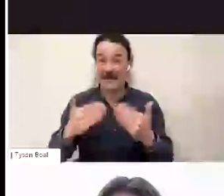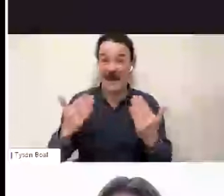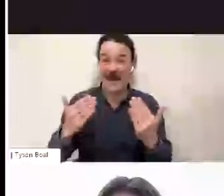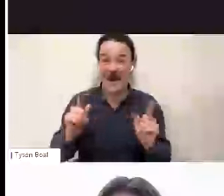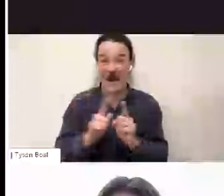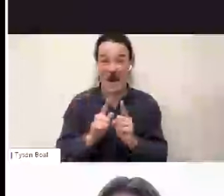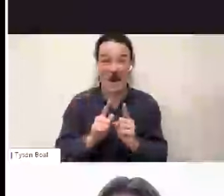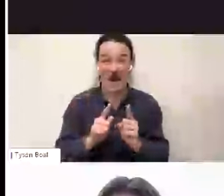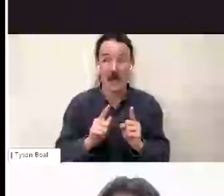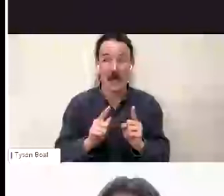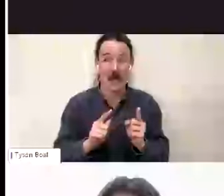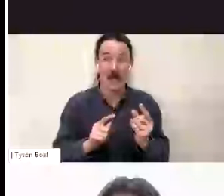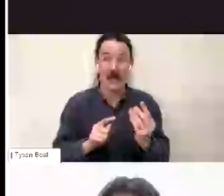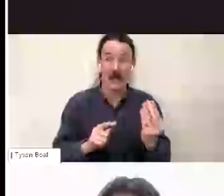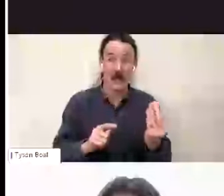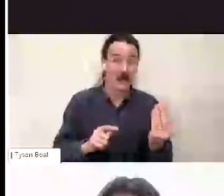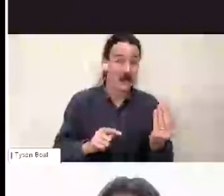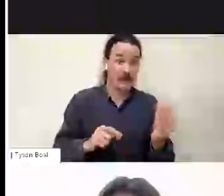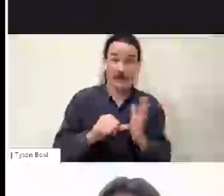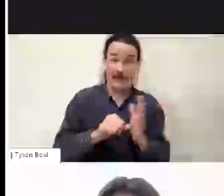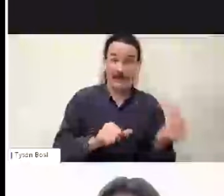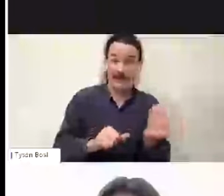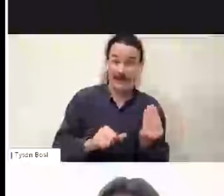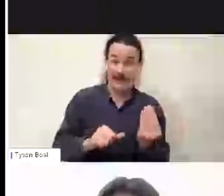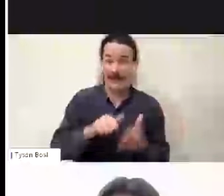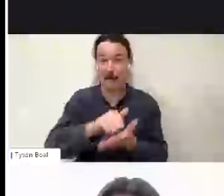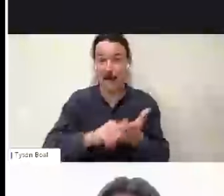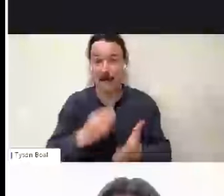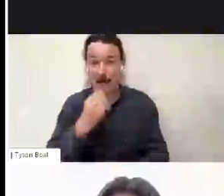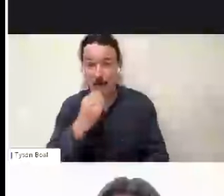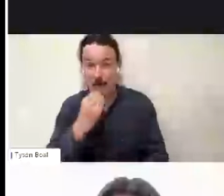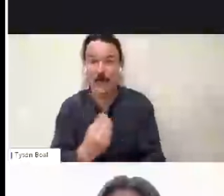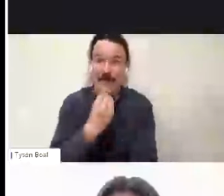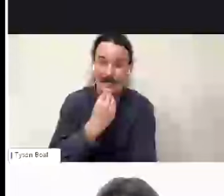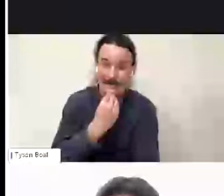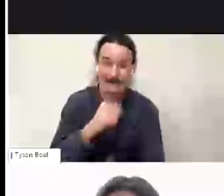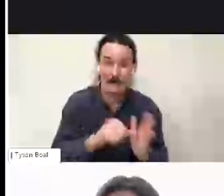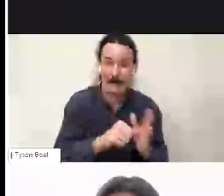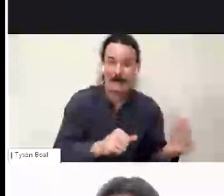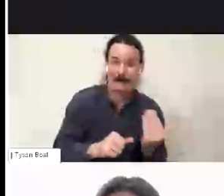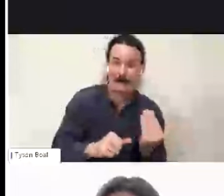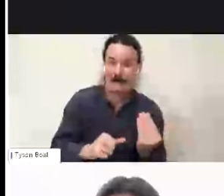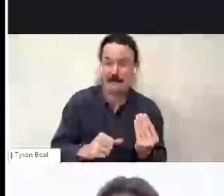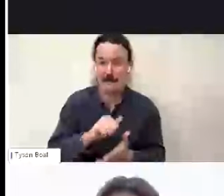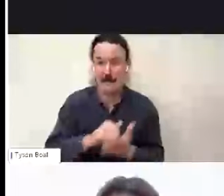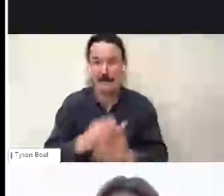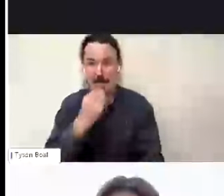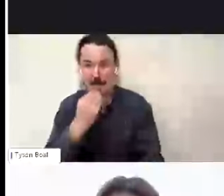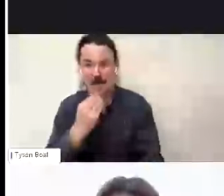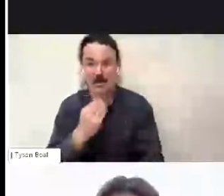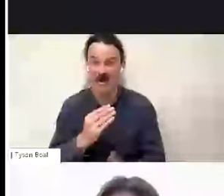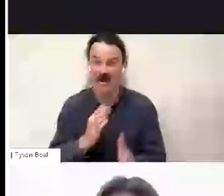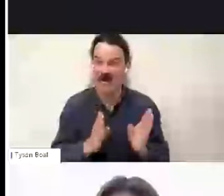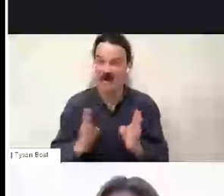And unless we start addressing those foundations, that's a foundation.